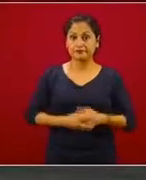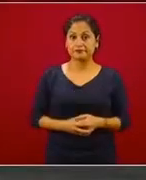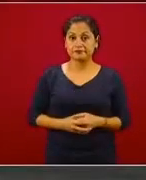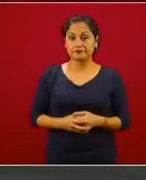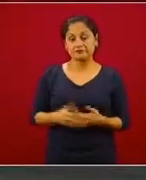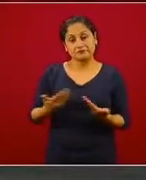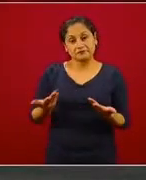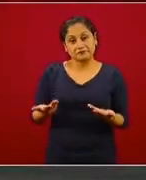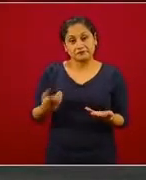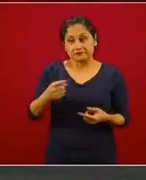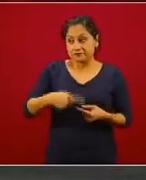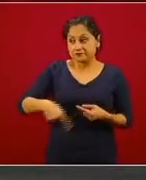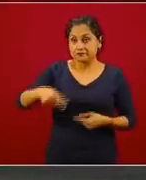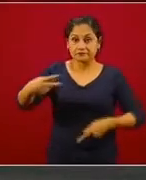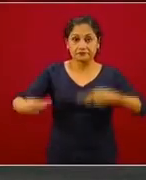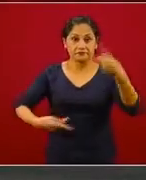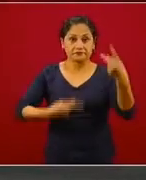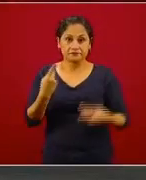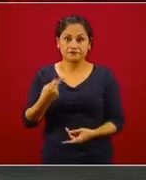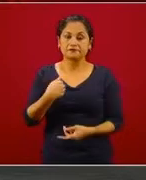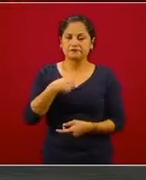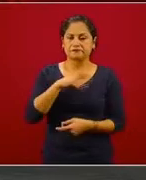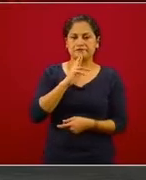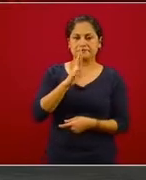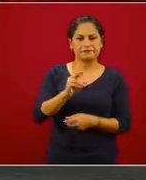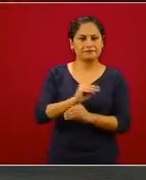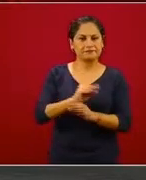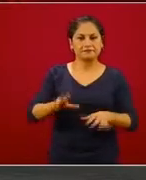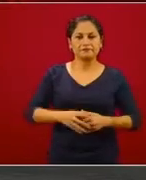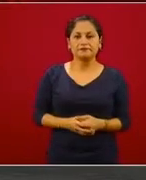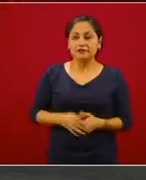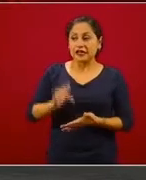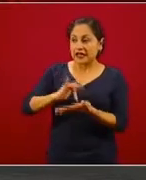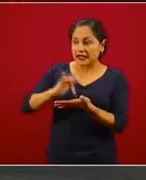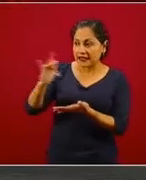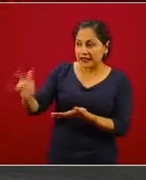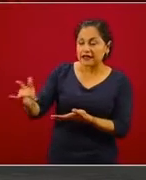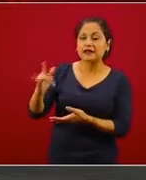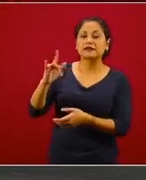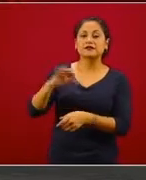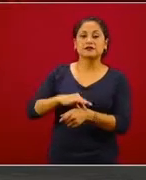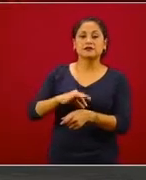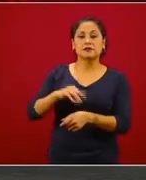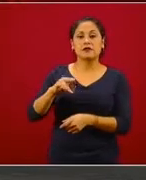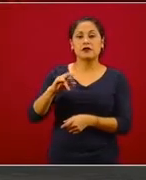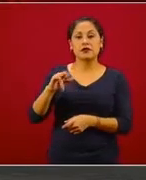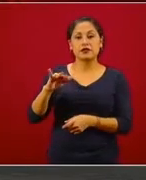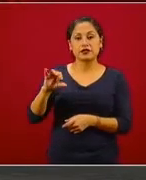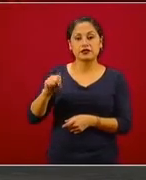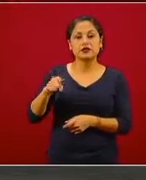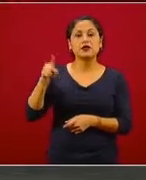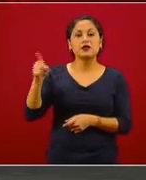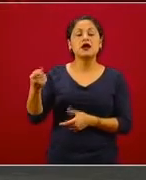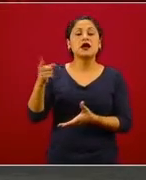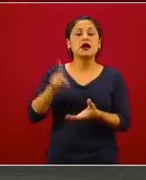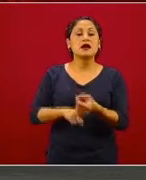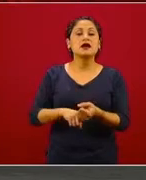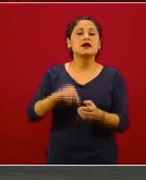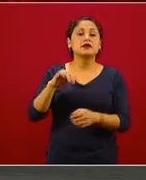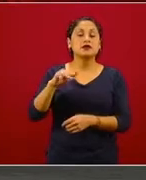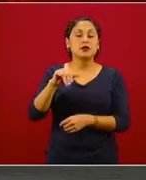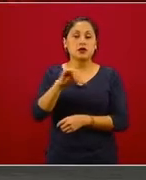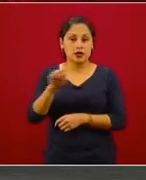having an important outbreak in the future. So thank you, and I can hear